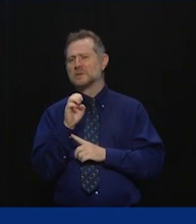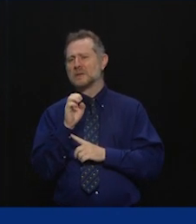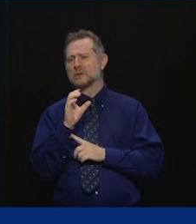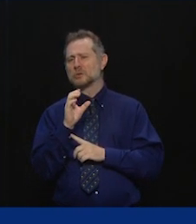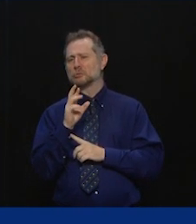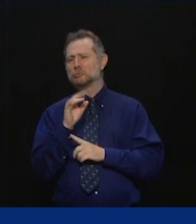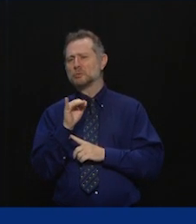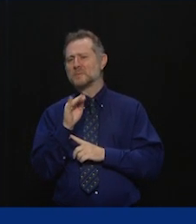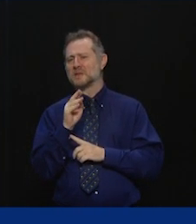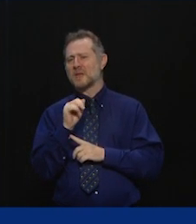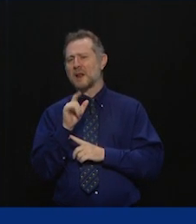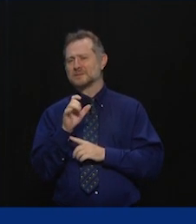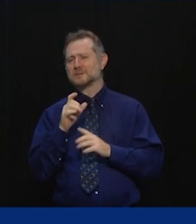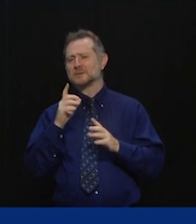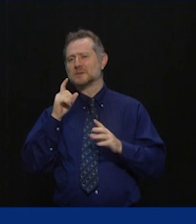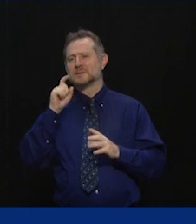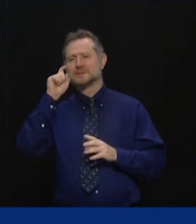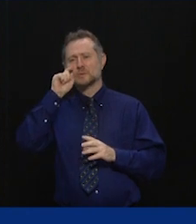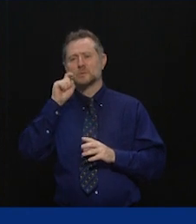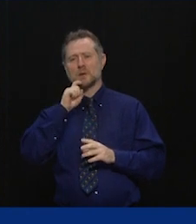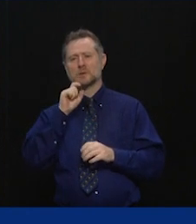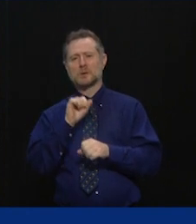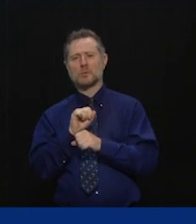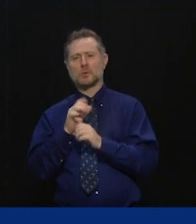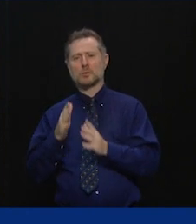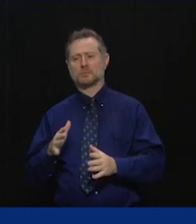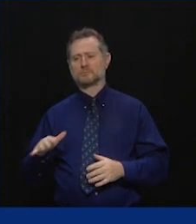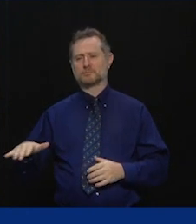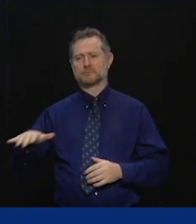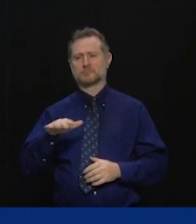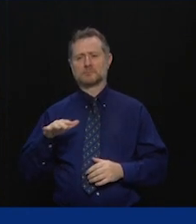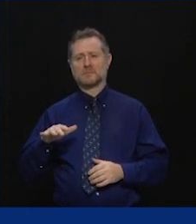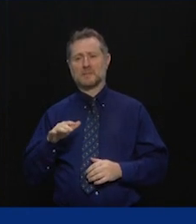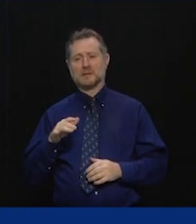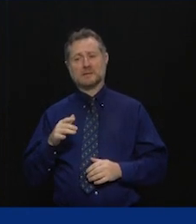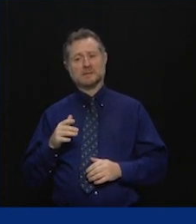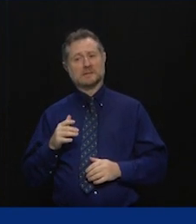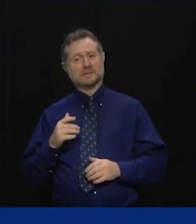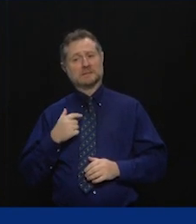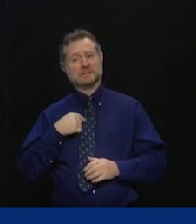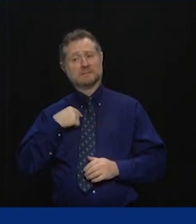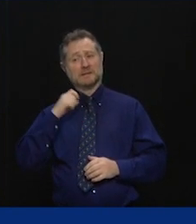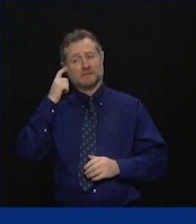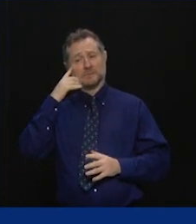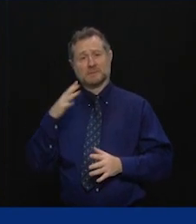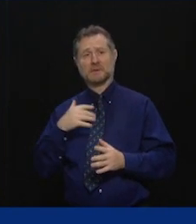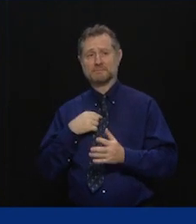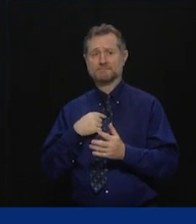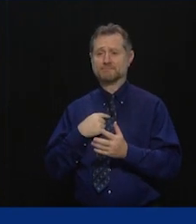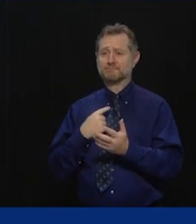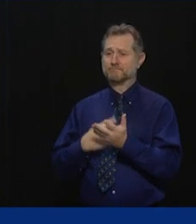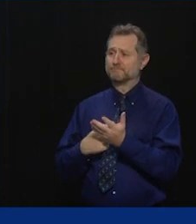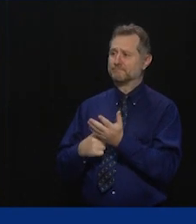thought about, and I'm considering, and I'm discussing it with many advocates and people who have strong opinions on this.